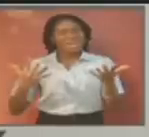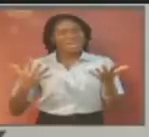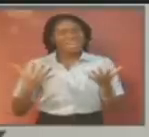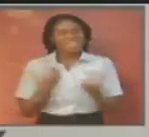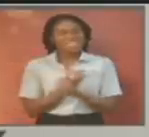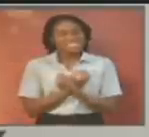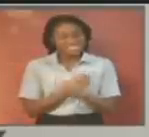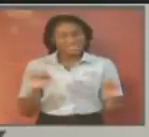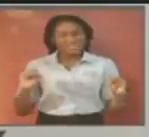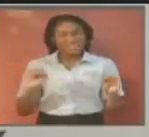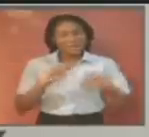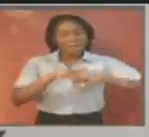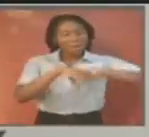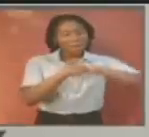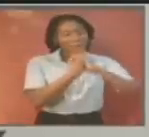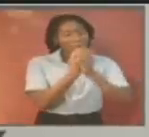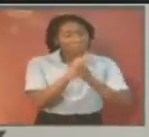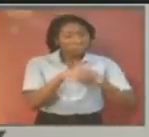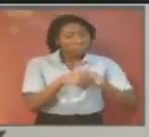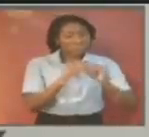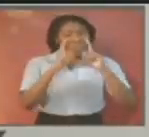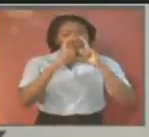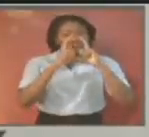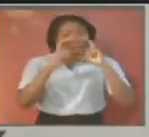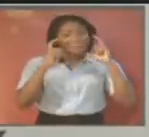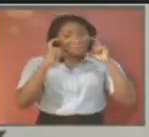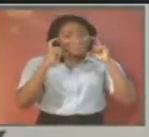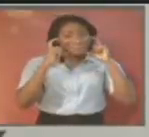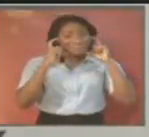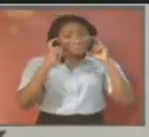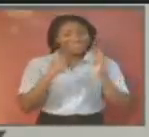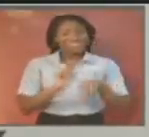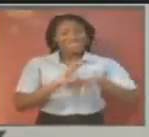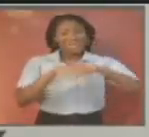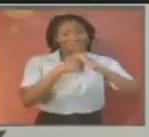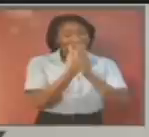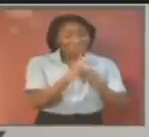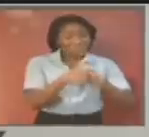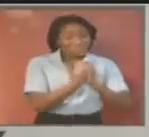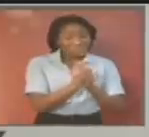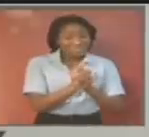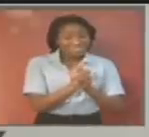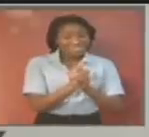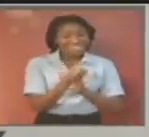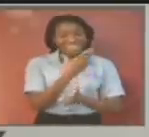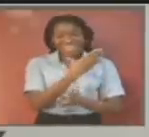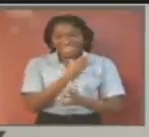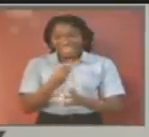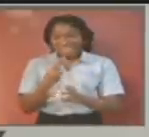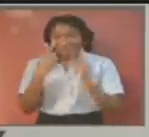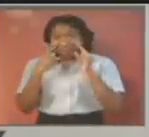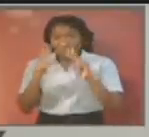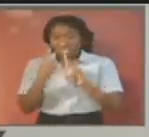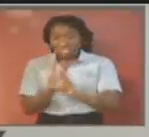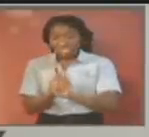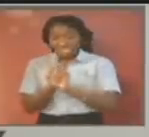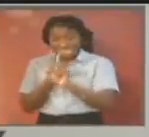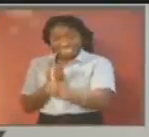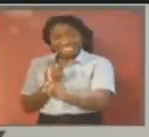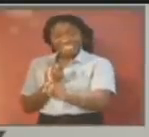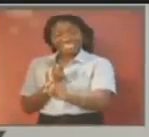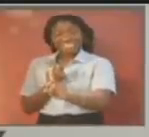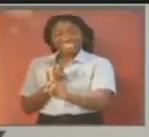all right? Wear your masks, wash and sanitize your hands, and watch your social